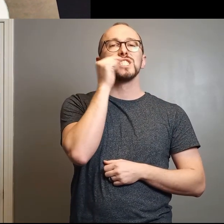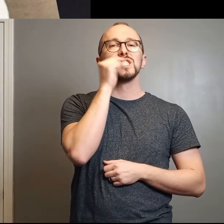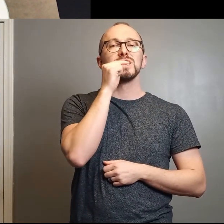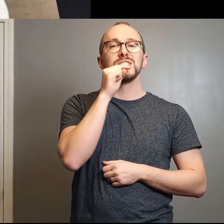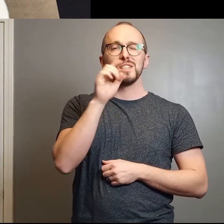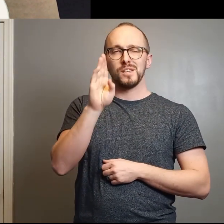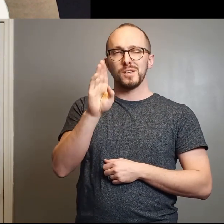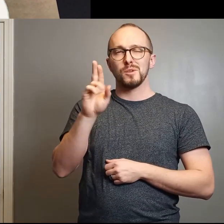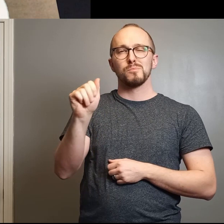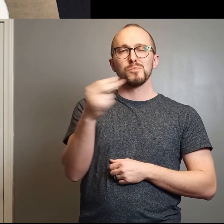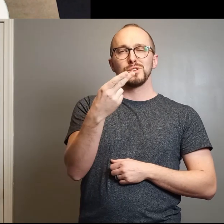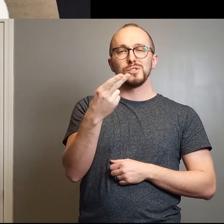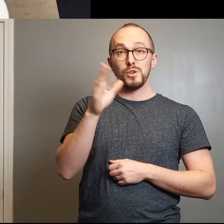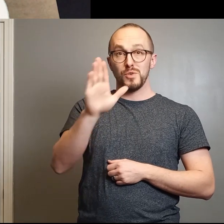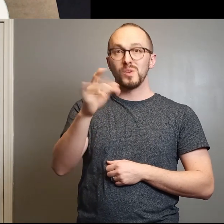brush your teeth,